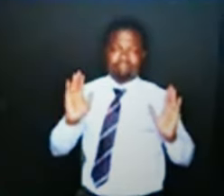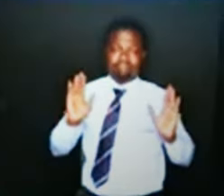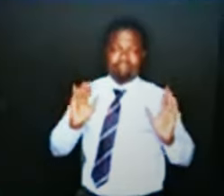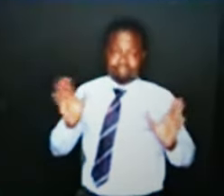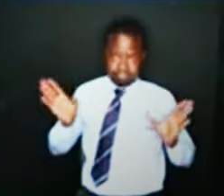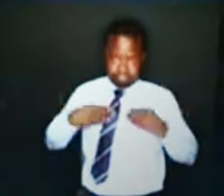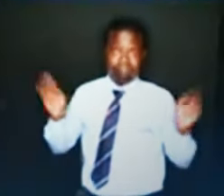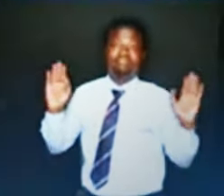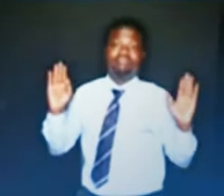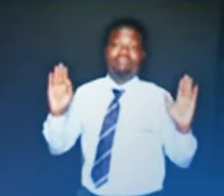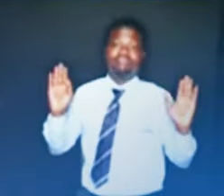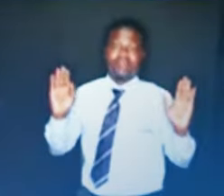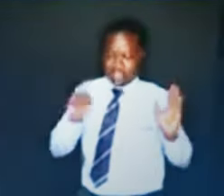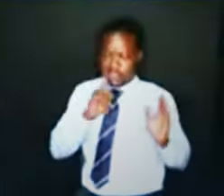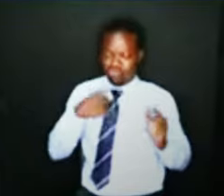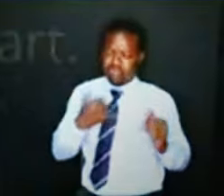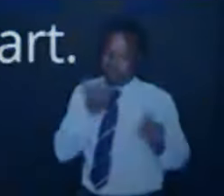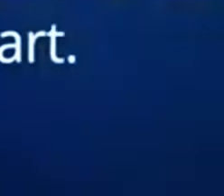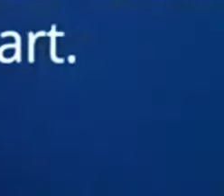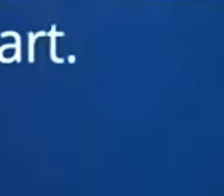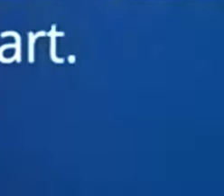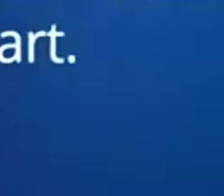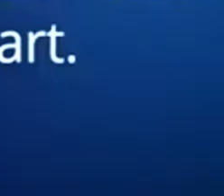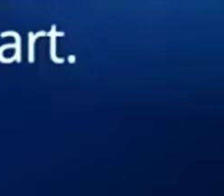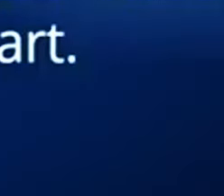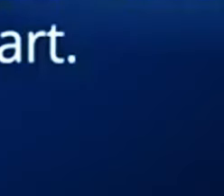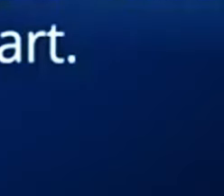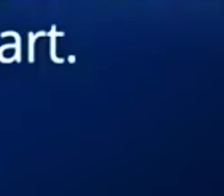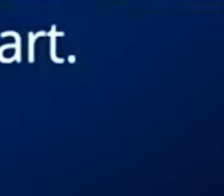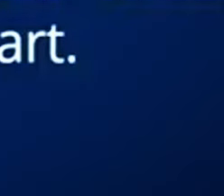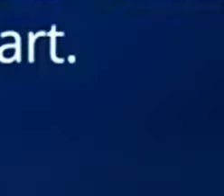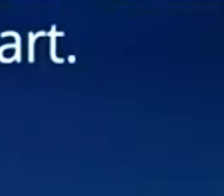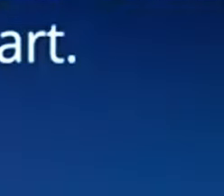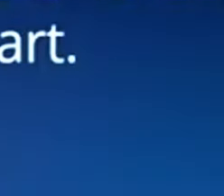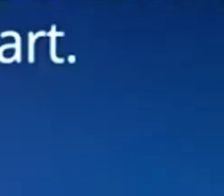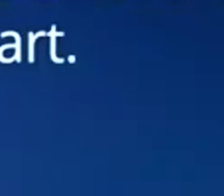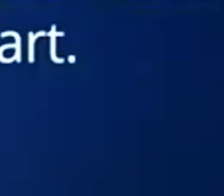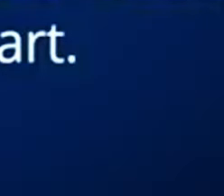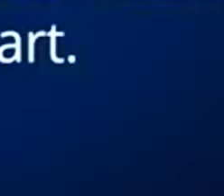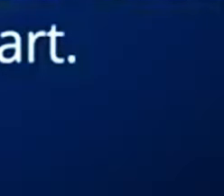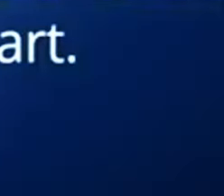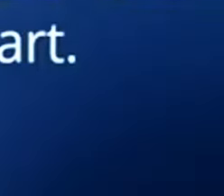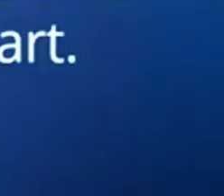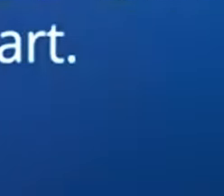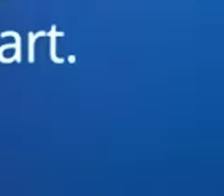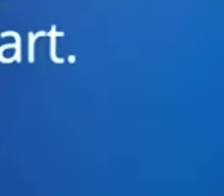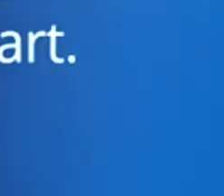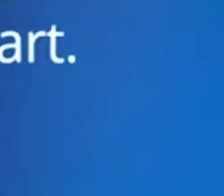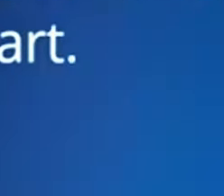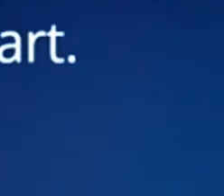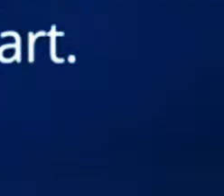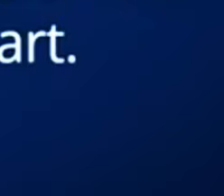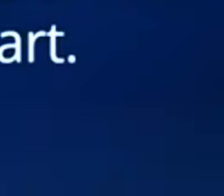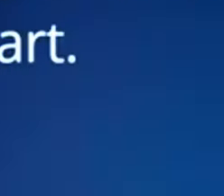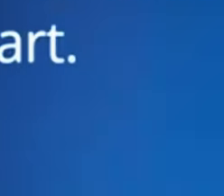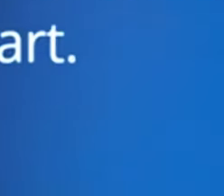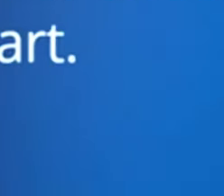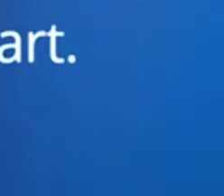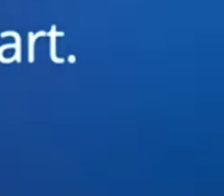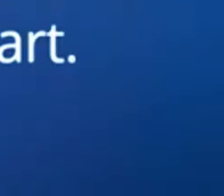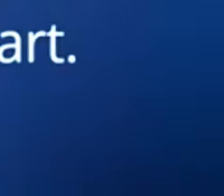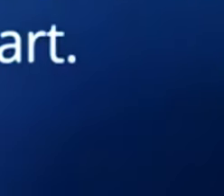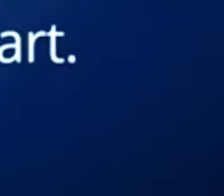and admit. Na well hunu say by way of revelation. Wa